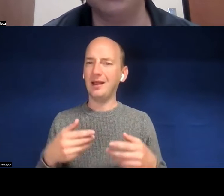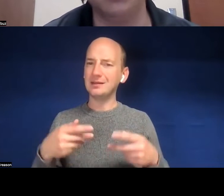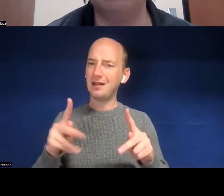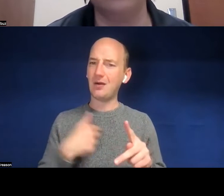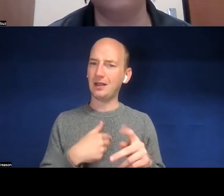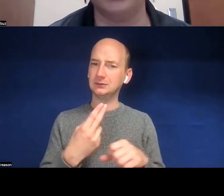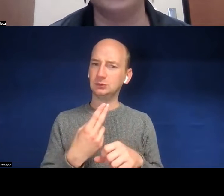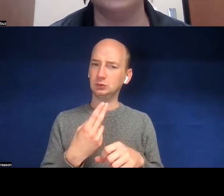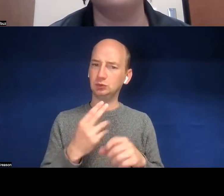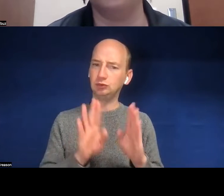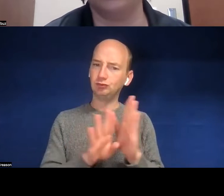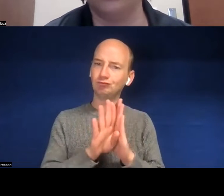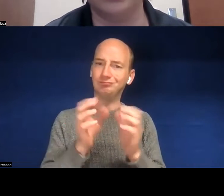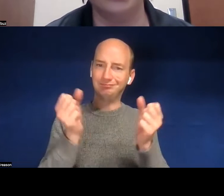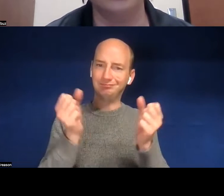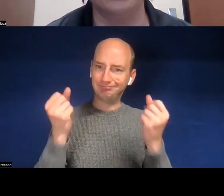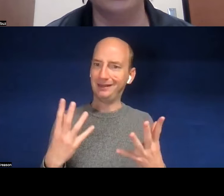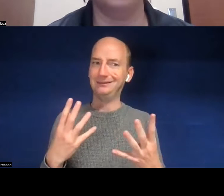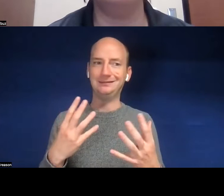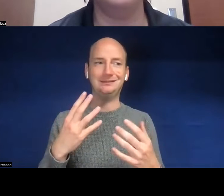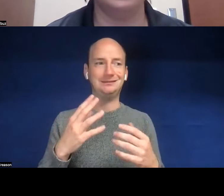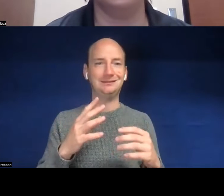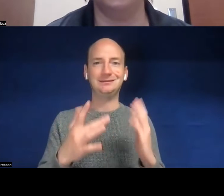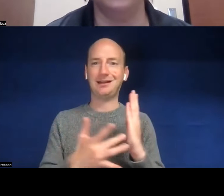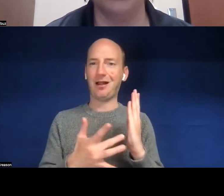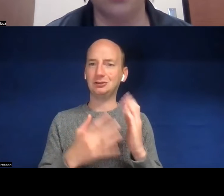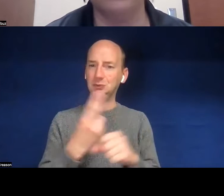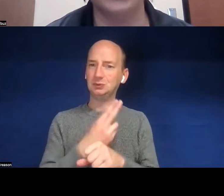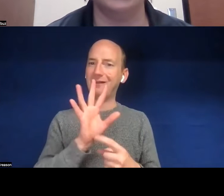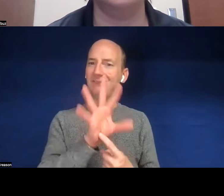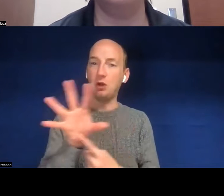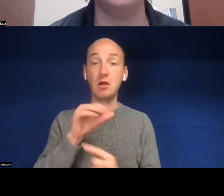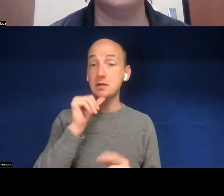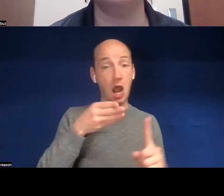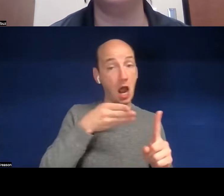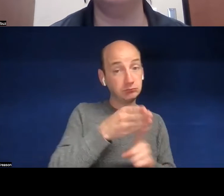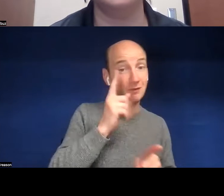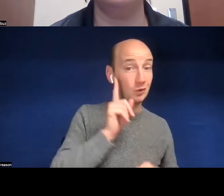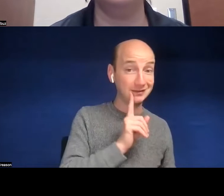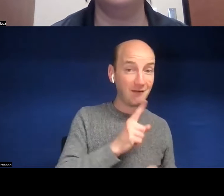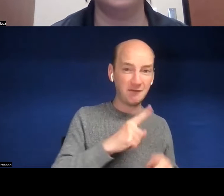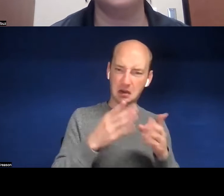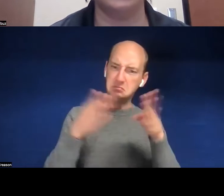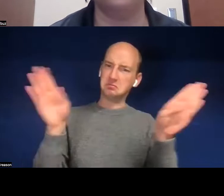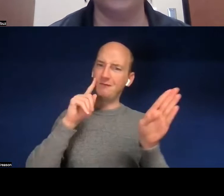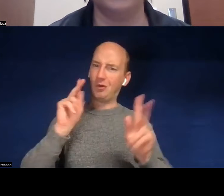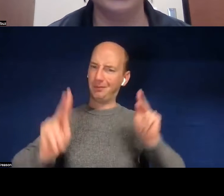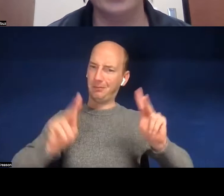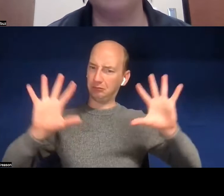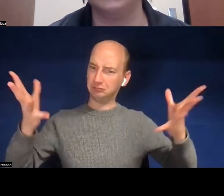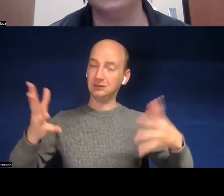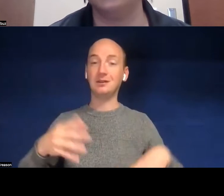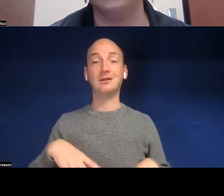deaf community, but for, I think, everyone globally. Being able to do video conferencing, being able to communicate with cell